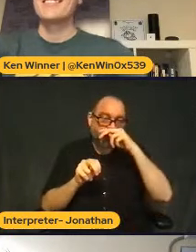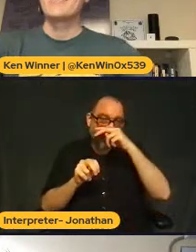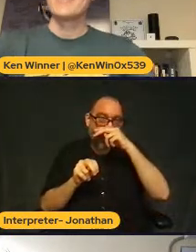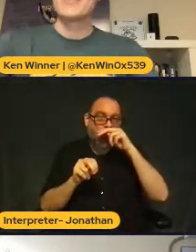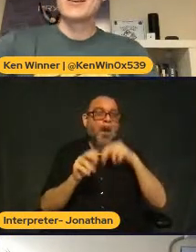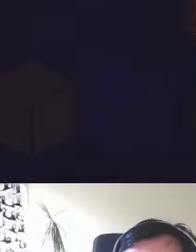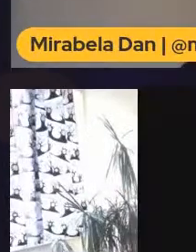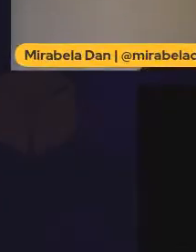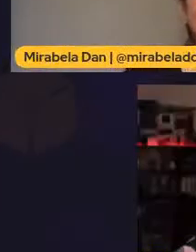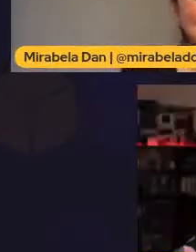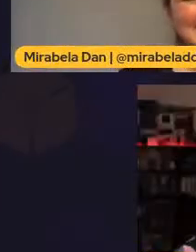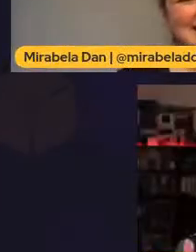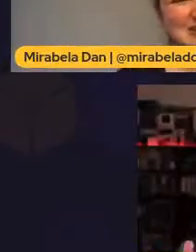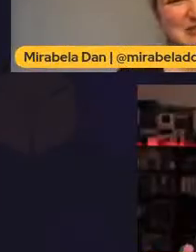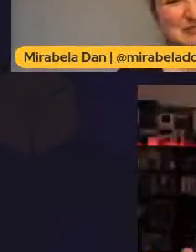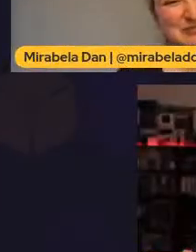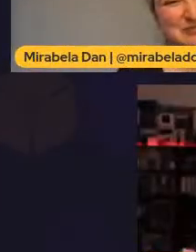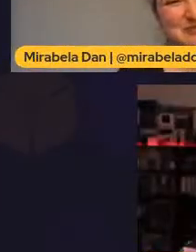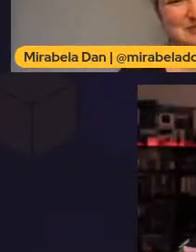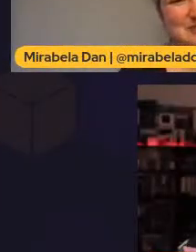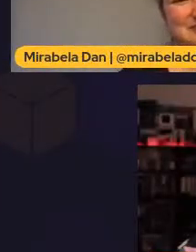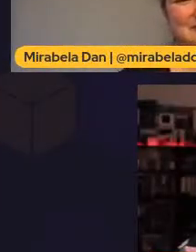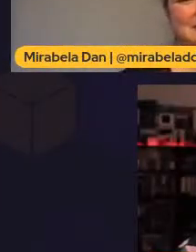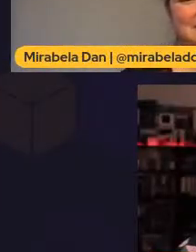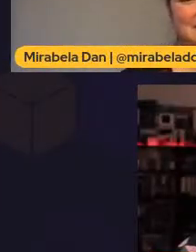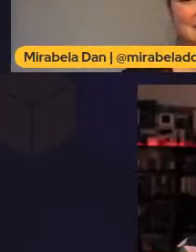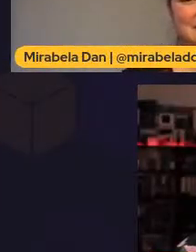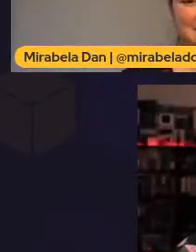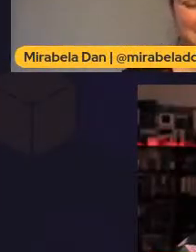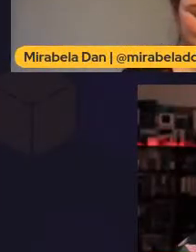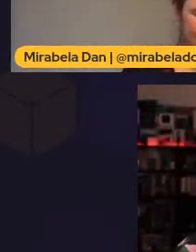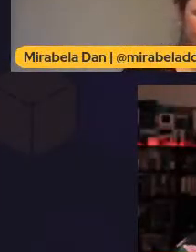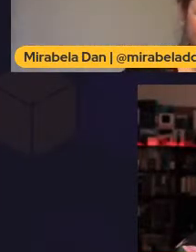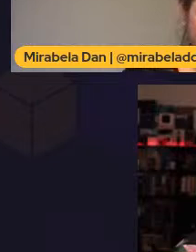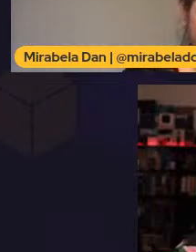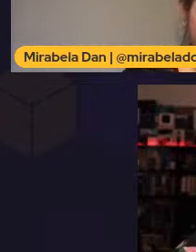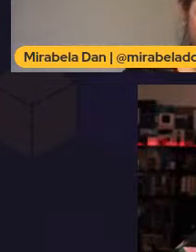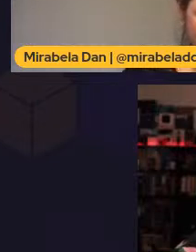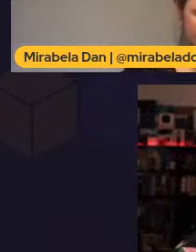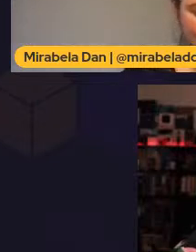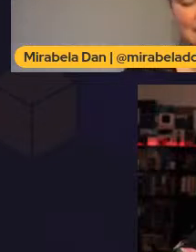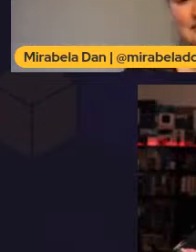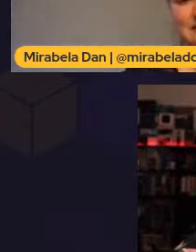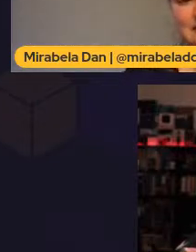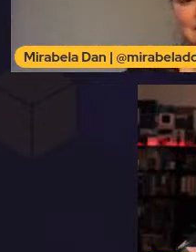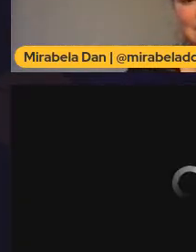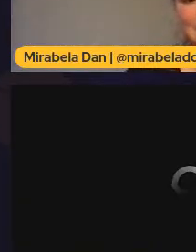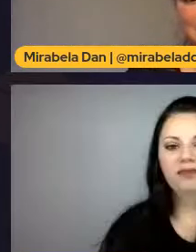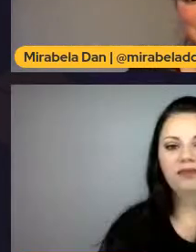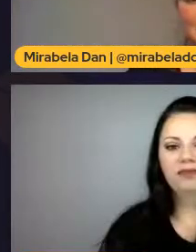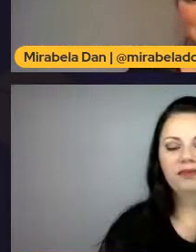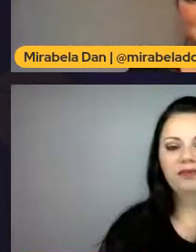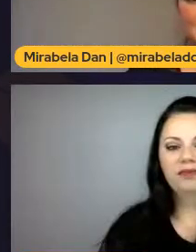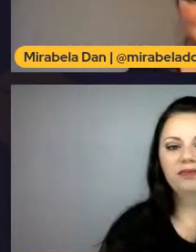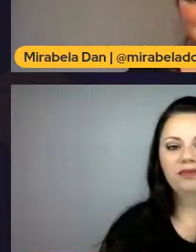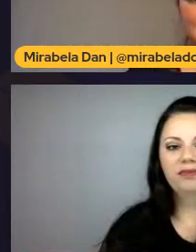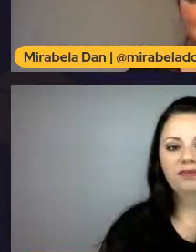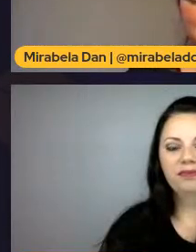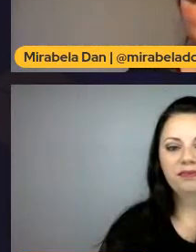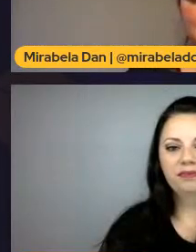Yeah. You can follow and if you have any questions for Ken, you can all follow him on the